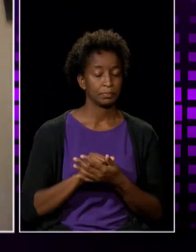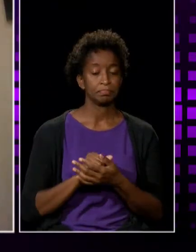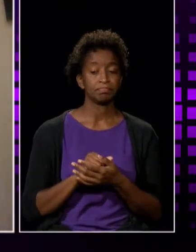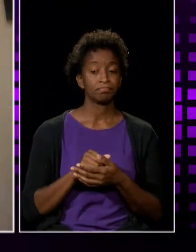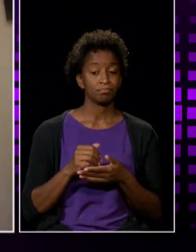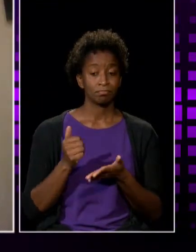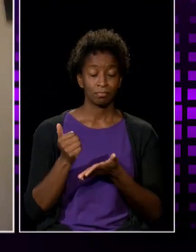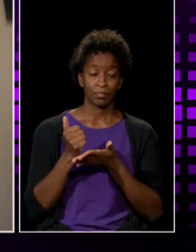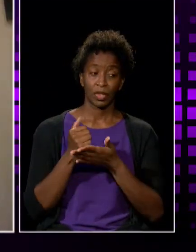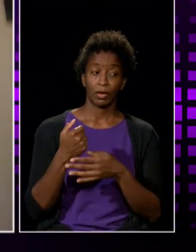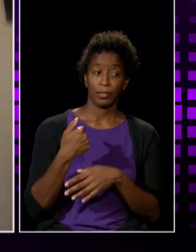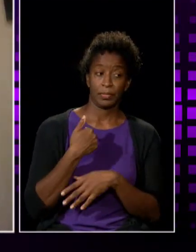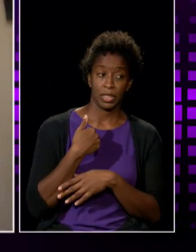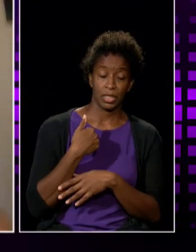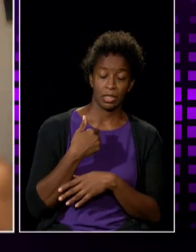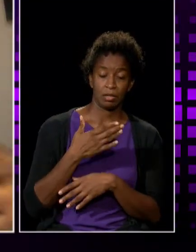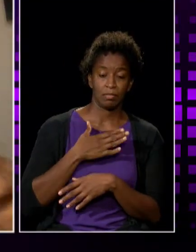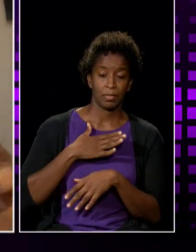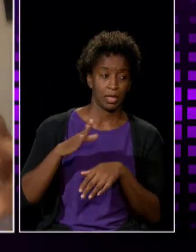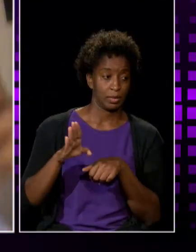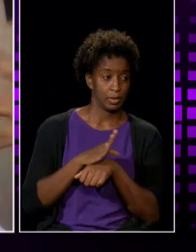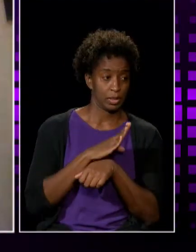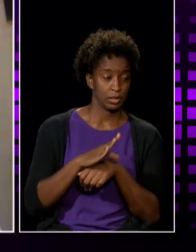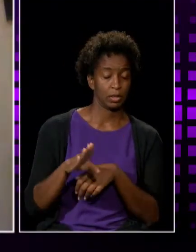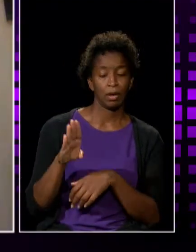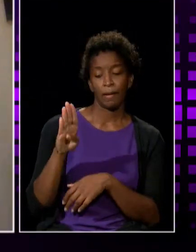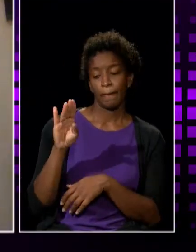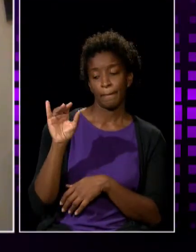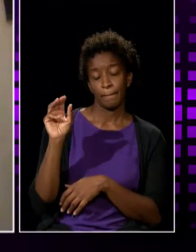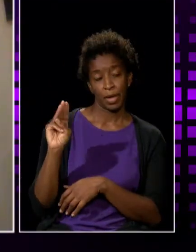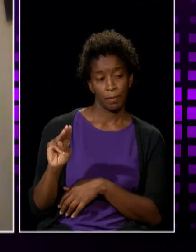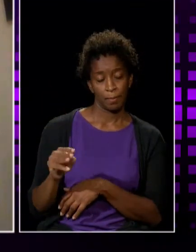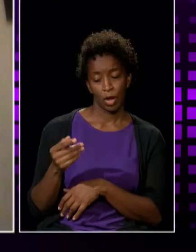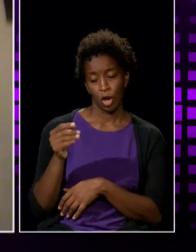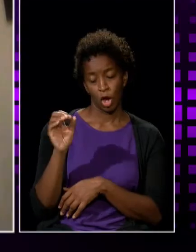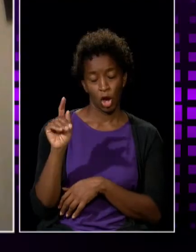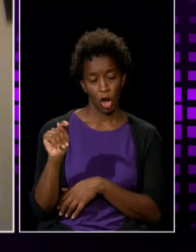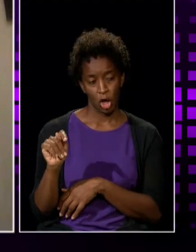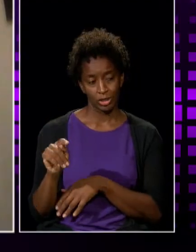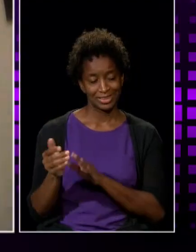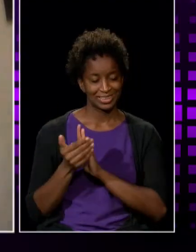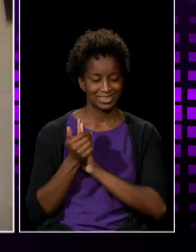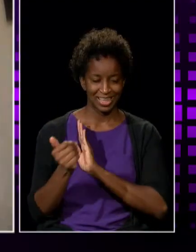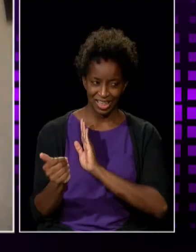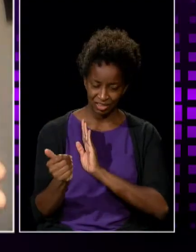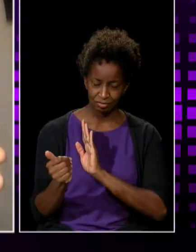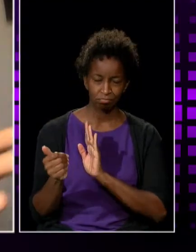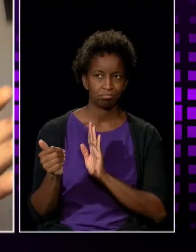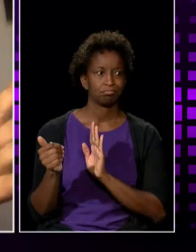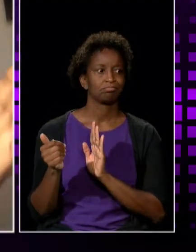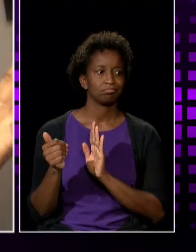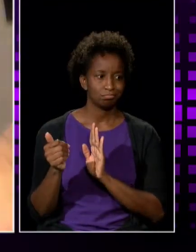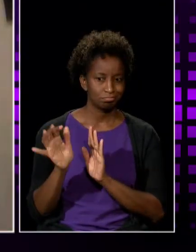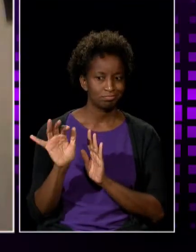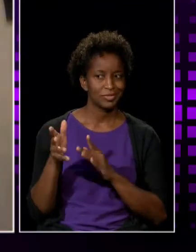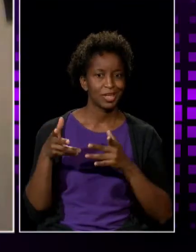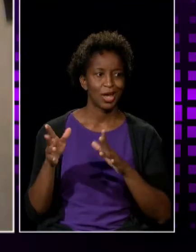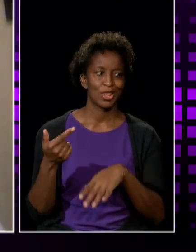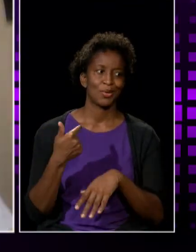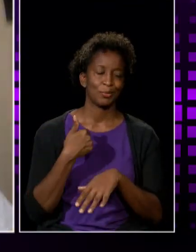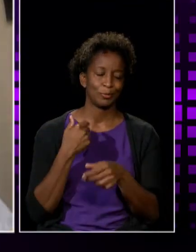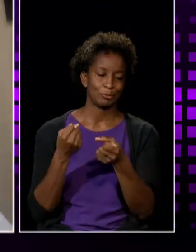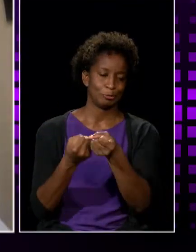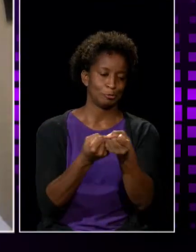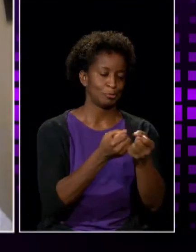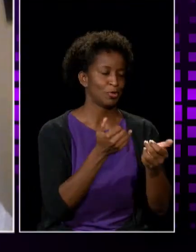my company, BIM Got Talent, to help thousands of young people. So I must salute the government on the direction they're heading when it comes to youth